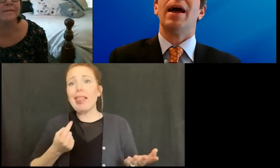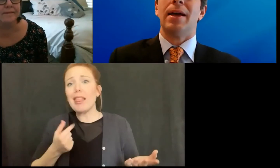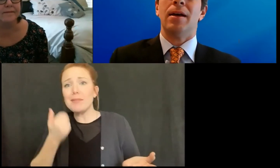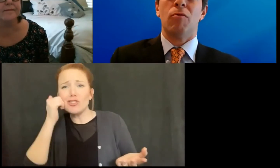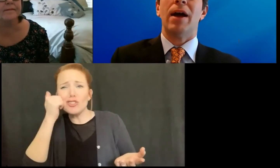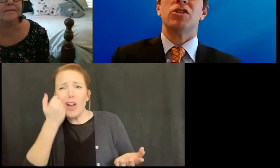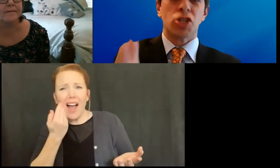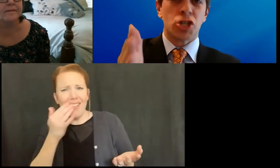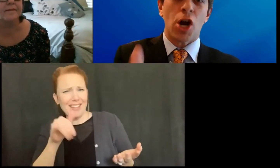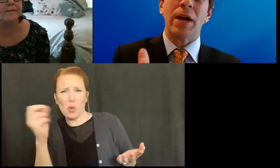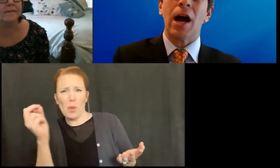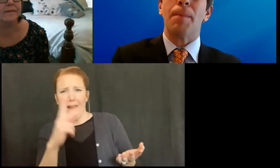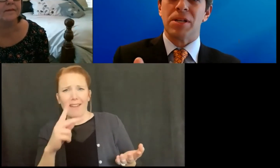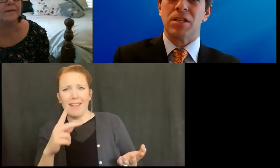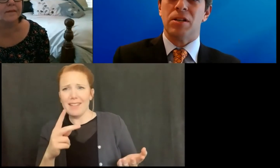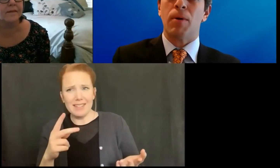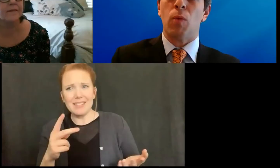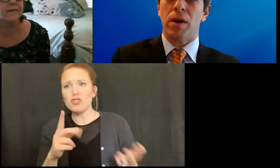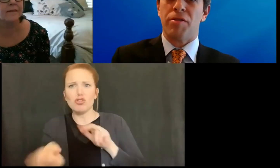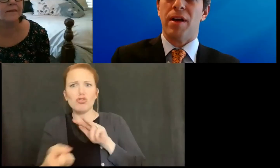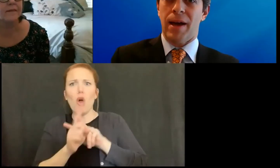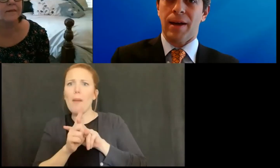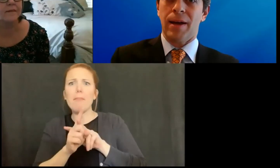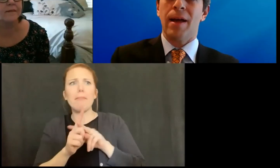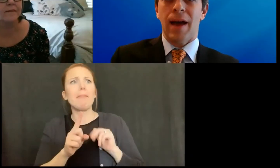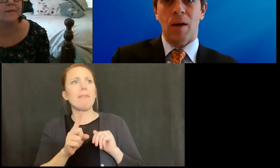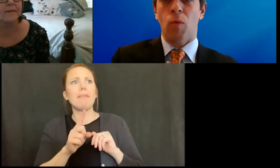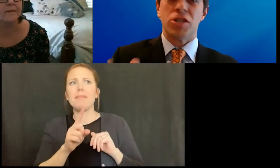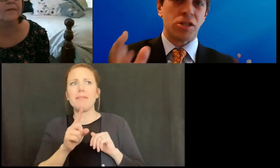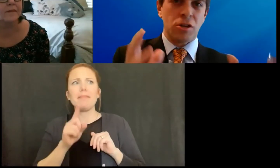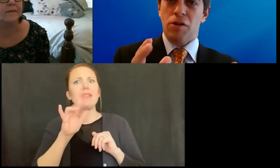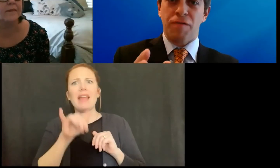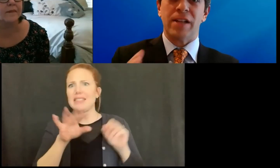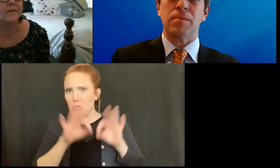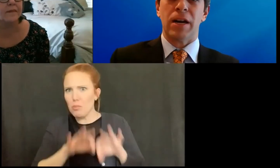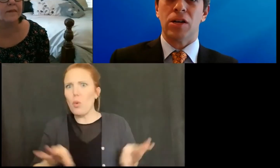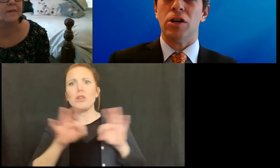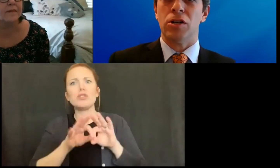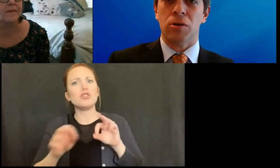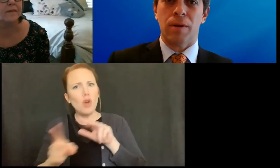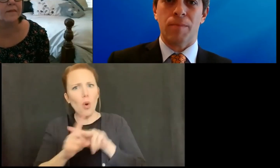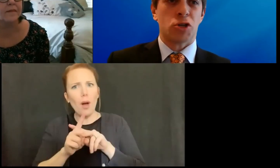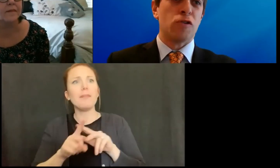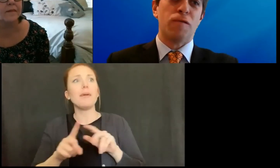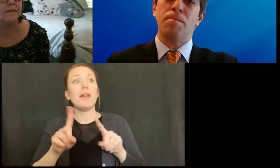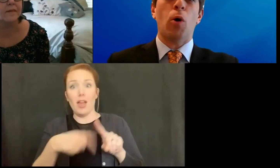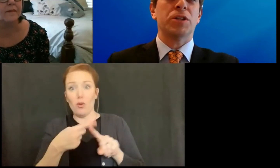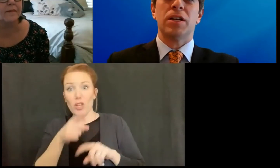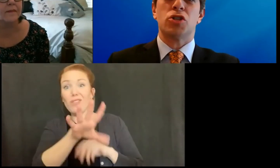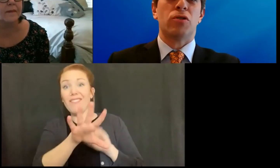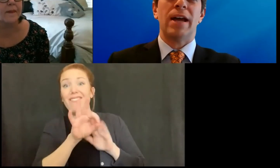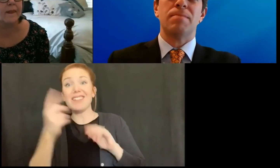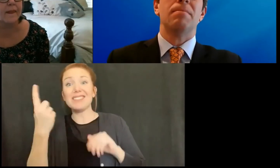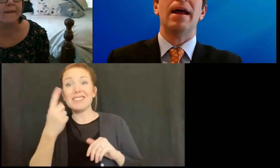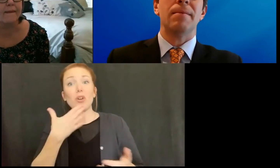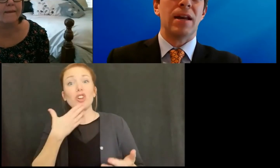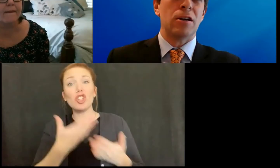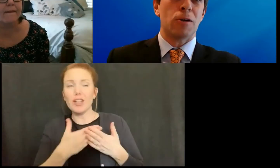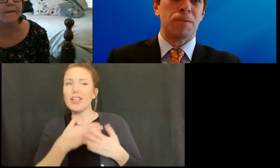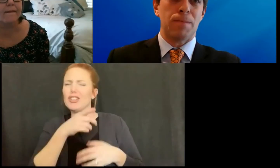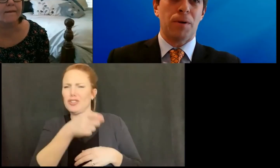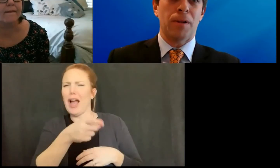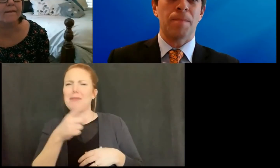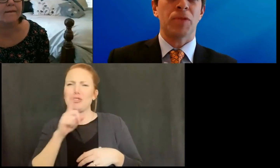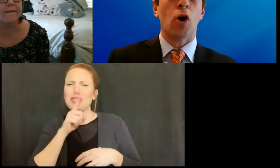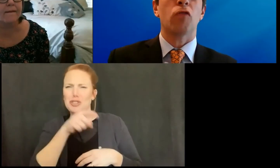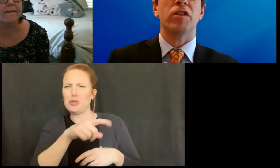that's okay, right? Just showing up is the number one thing. And once you find somebody good, I'm sure you've molded and trained many, many